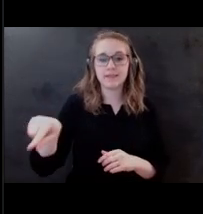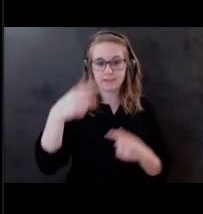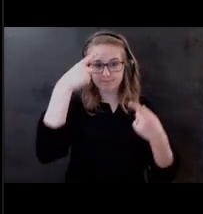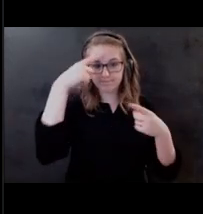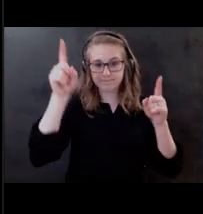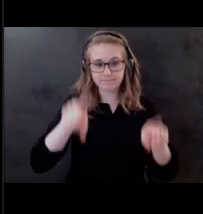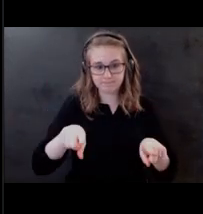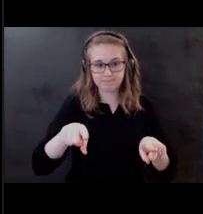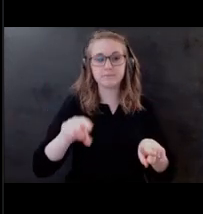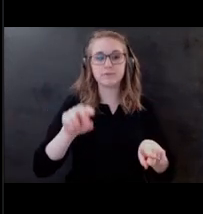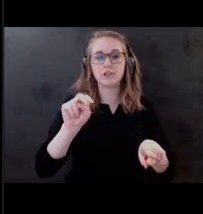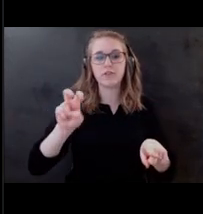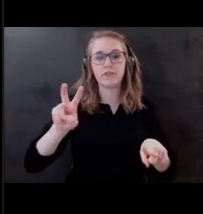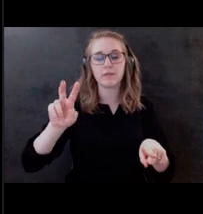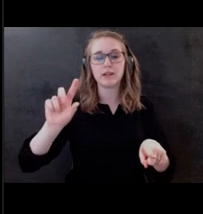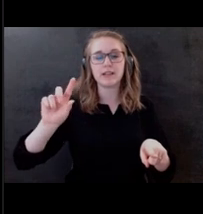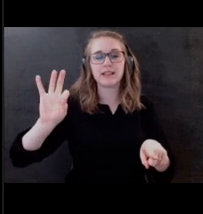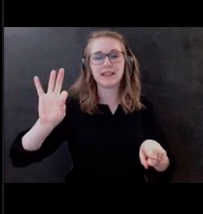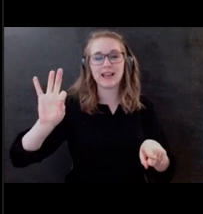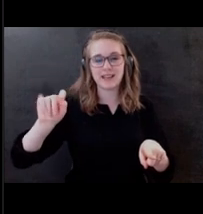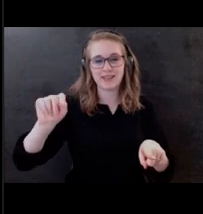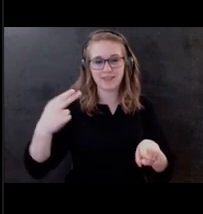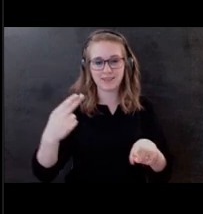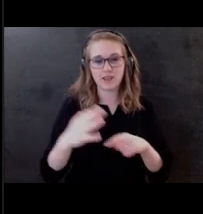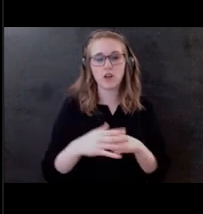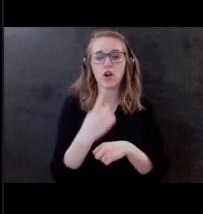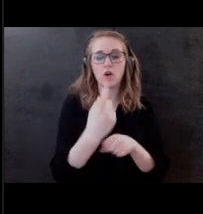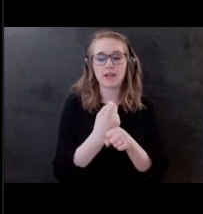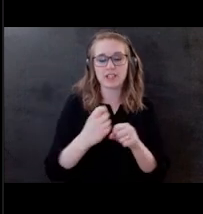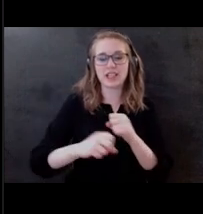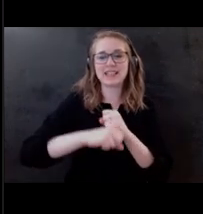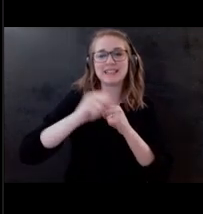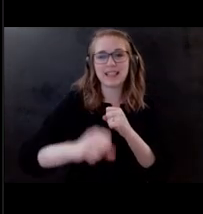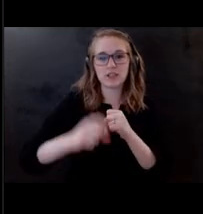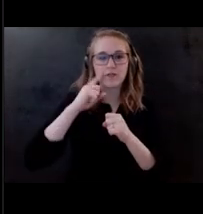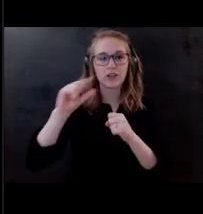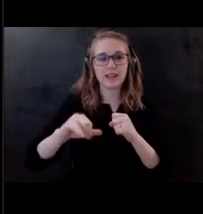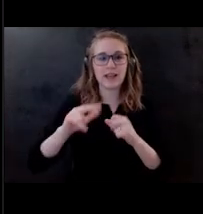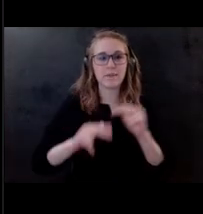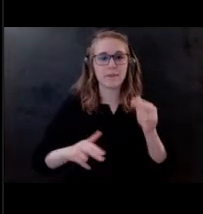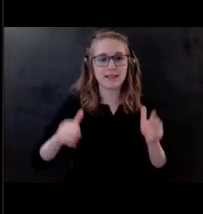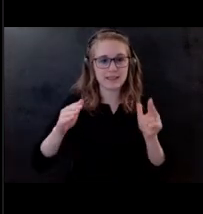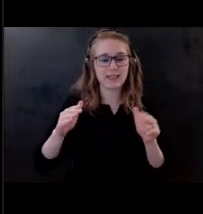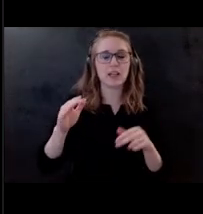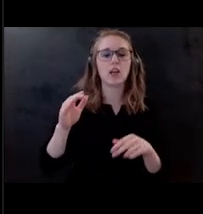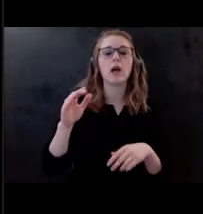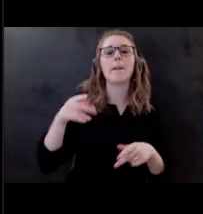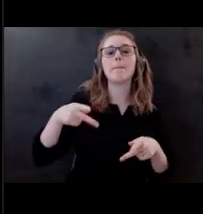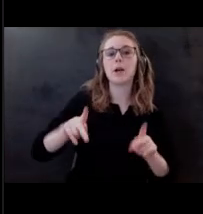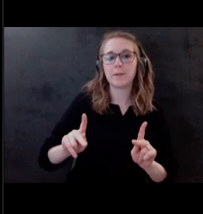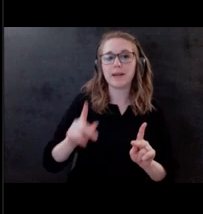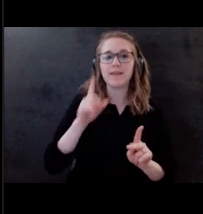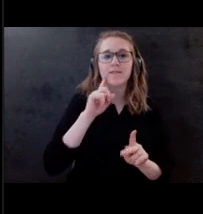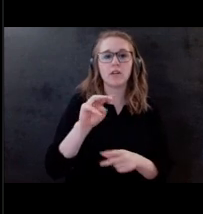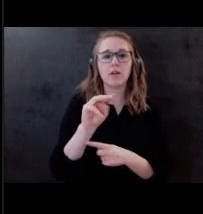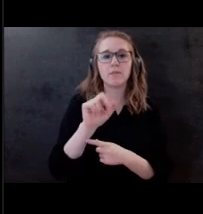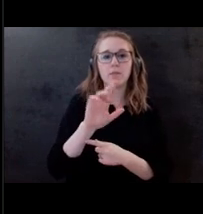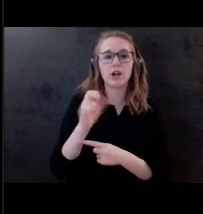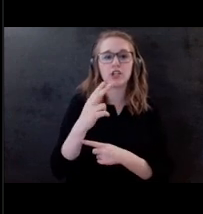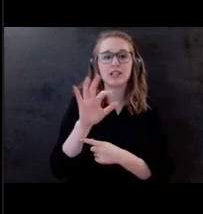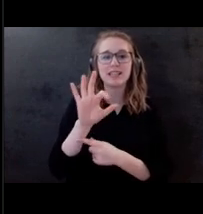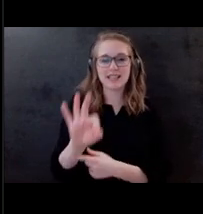9th to have a 1-year extension to the building for the building permit March